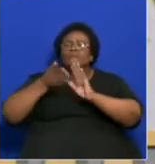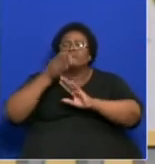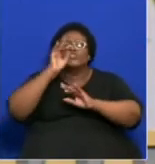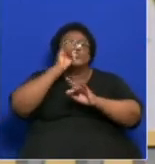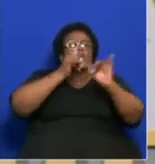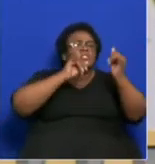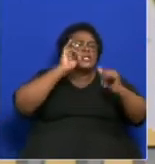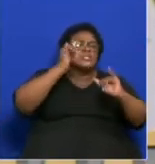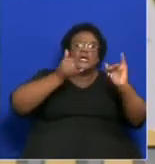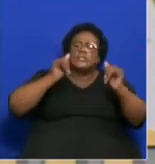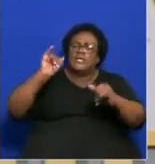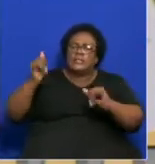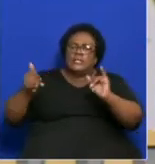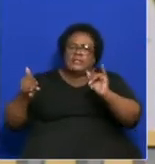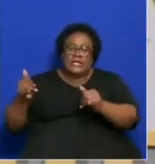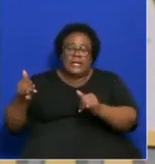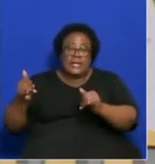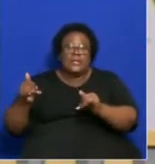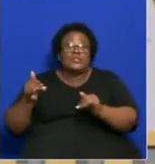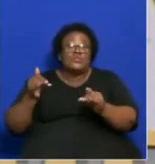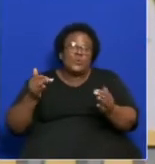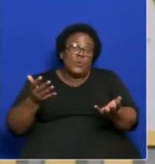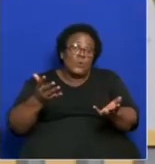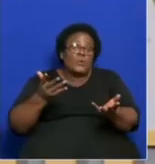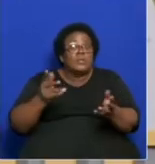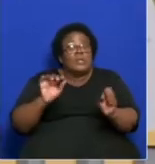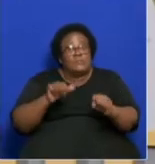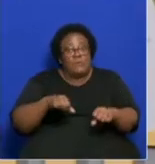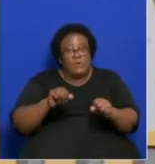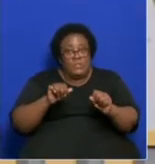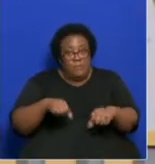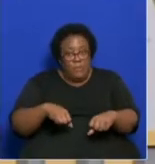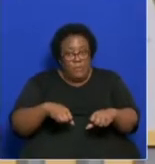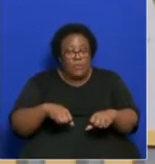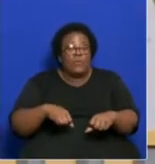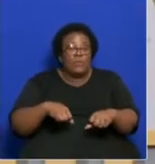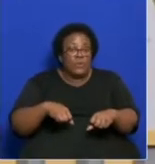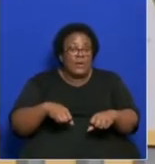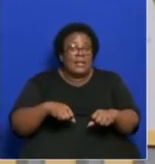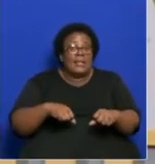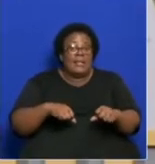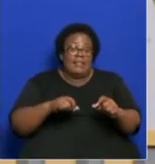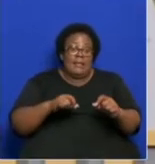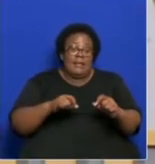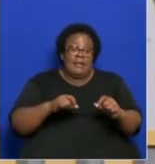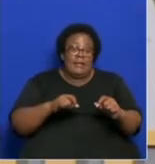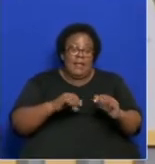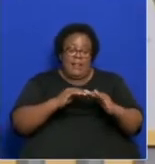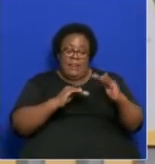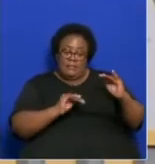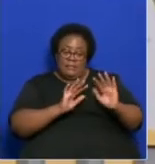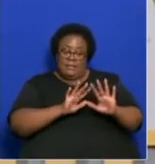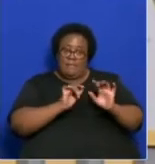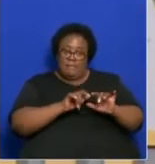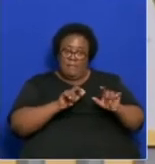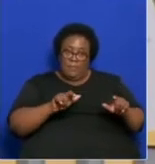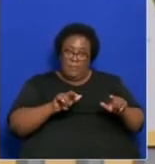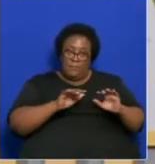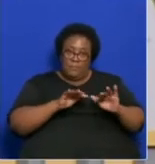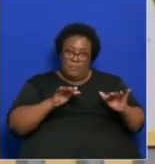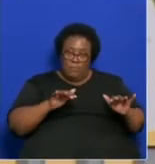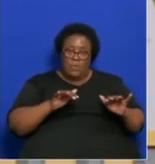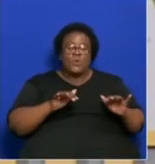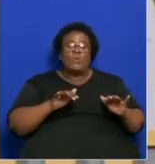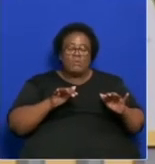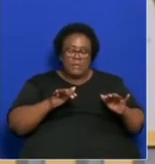not covering the scope, right, might result with, come the end